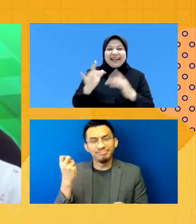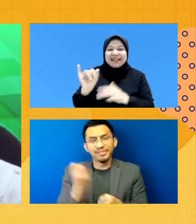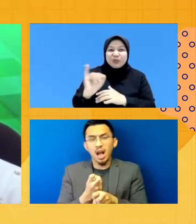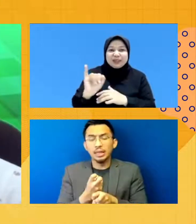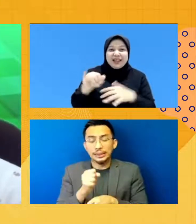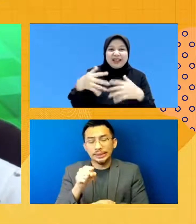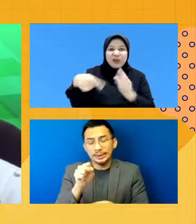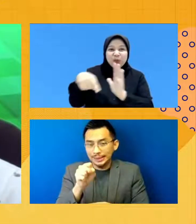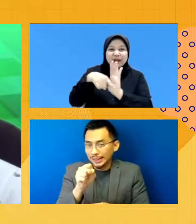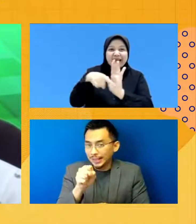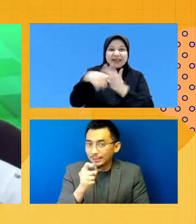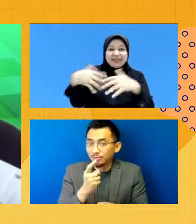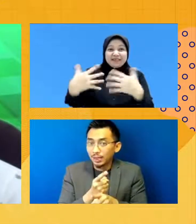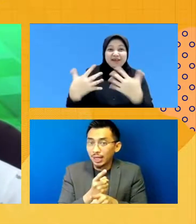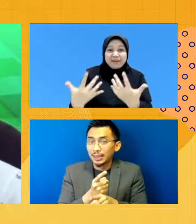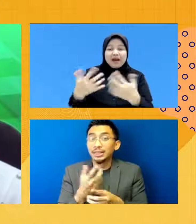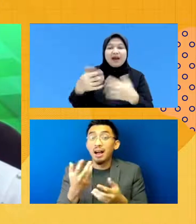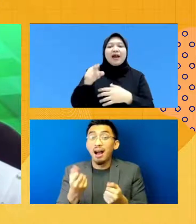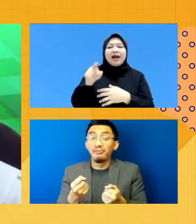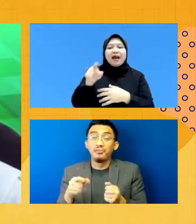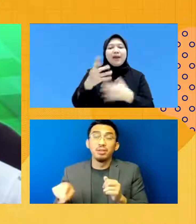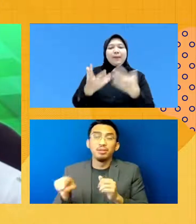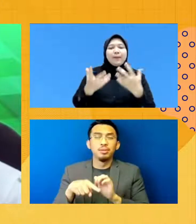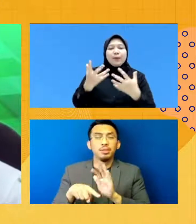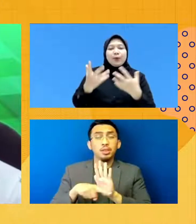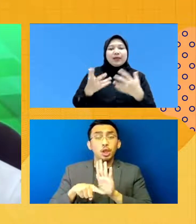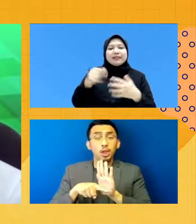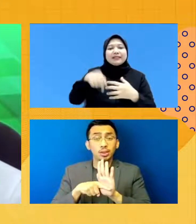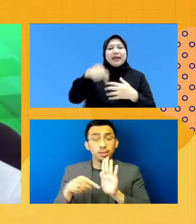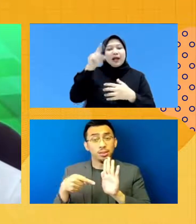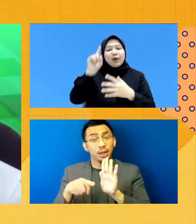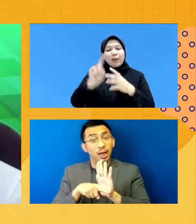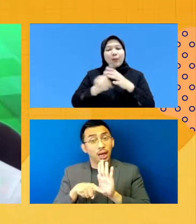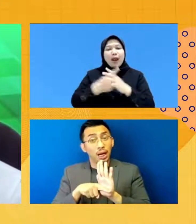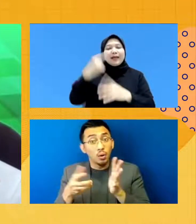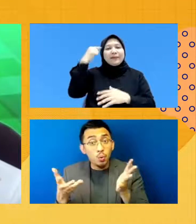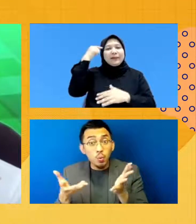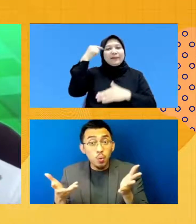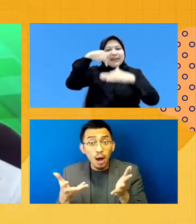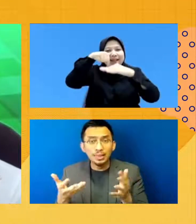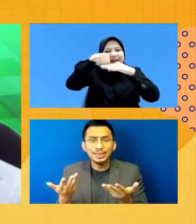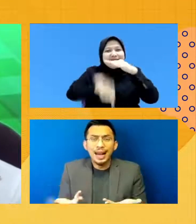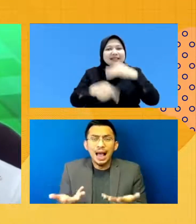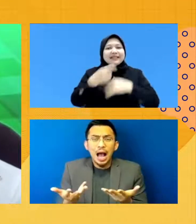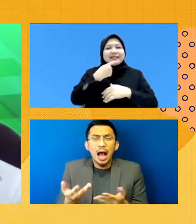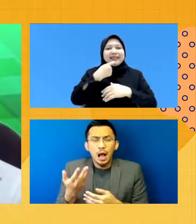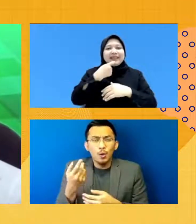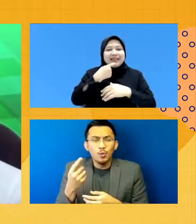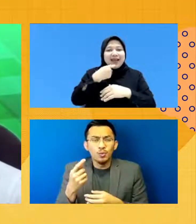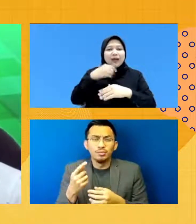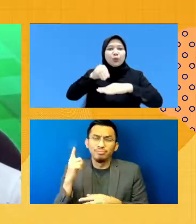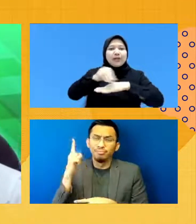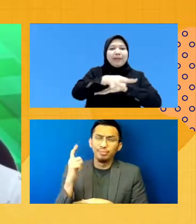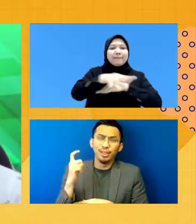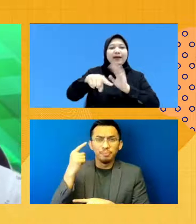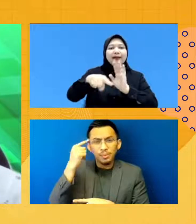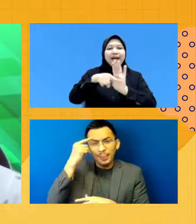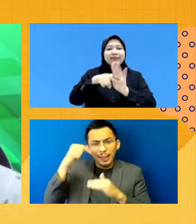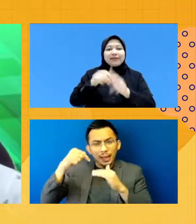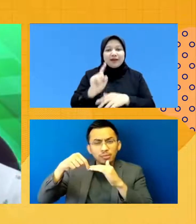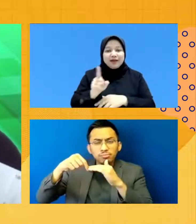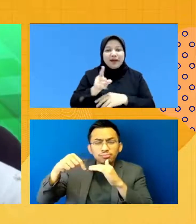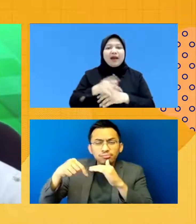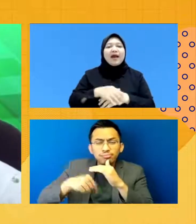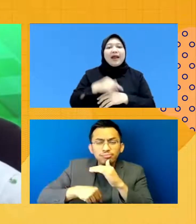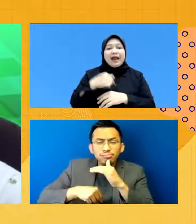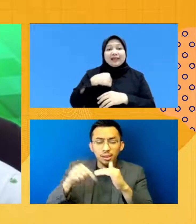bad things, we have to start thinking critically about the bad things. And I know the sexuality education is